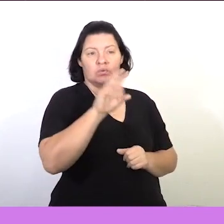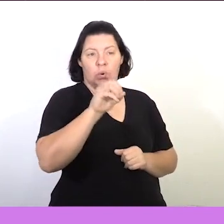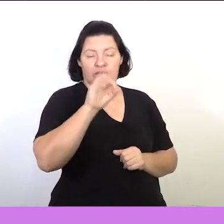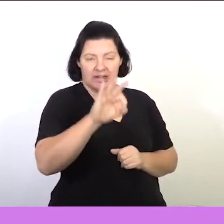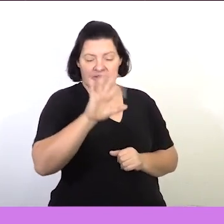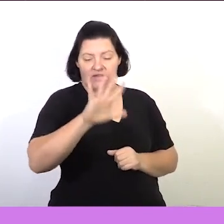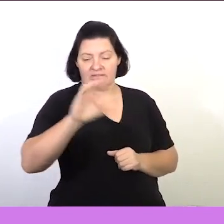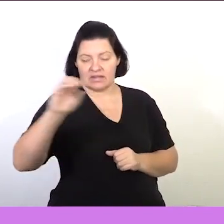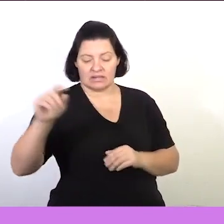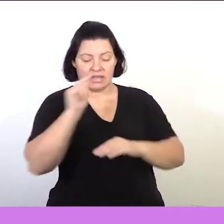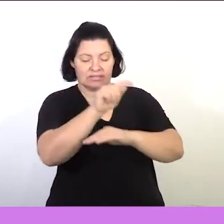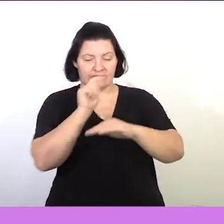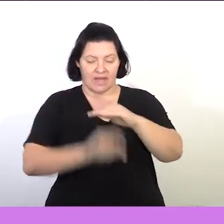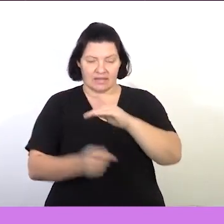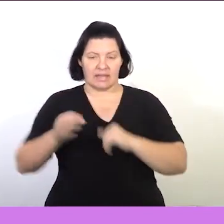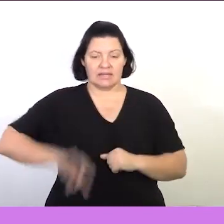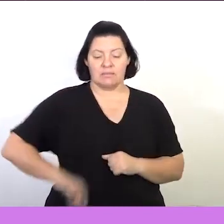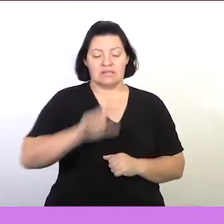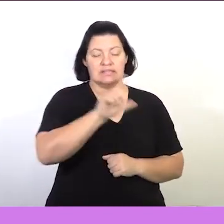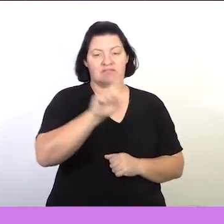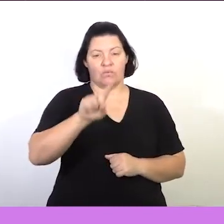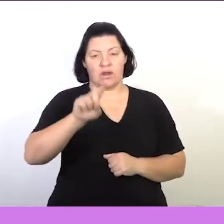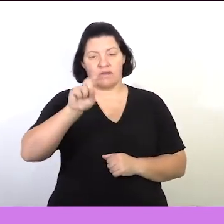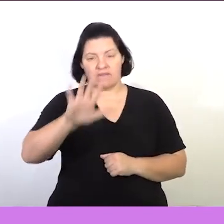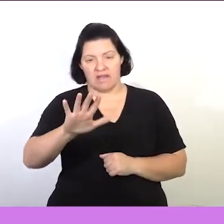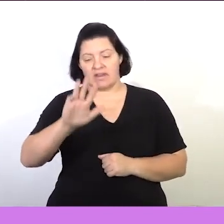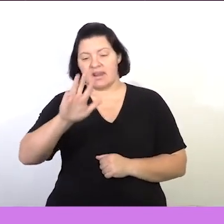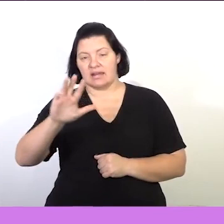203,500 Rand, divide by my income of